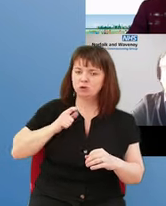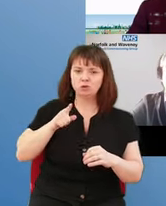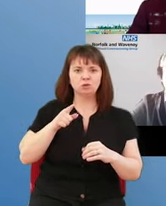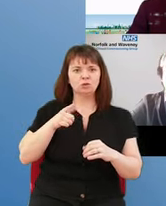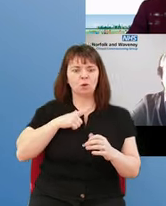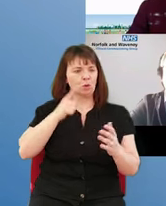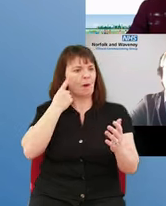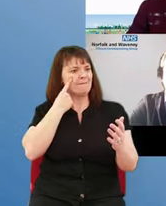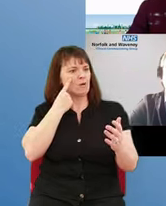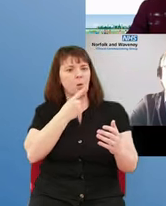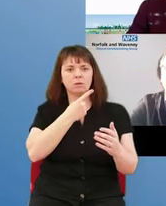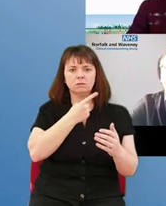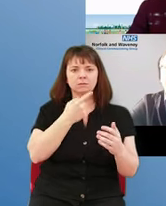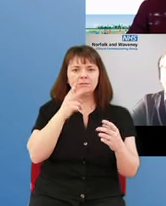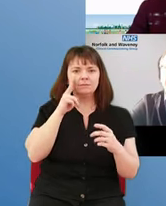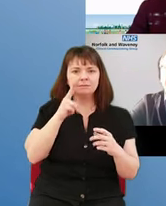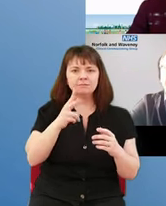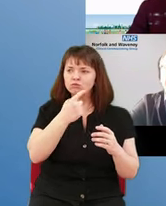now every 2 months.